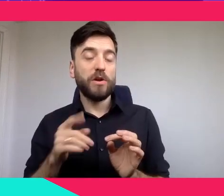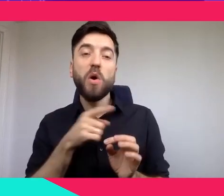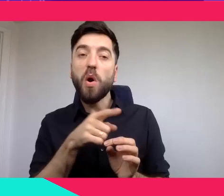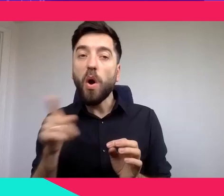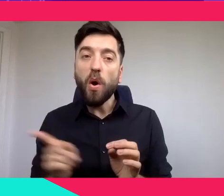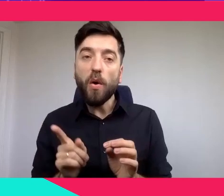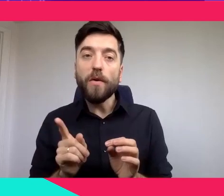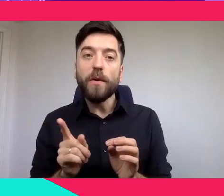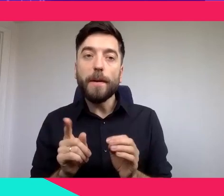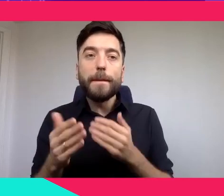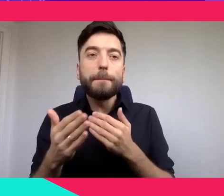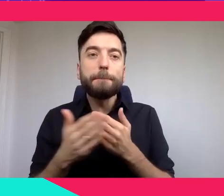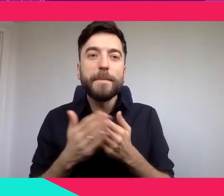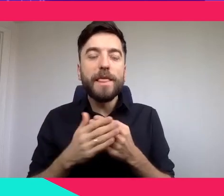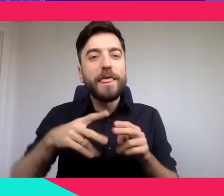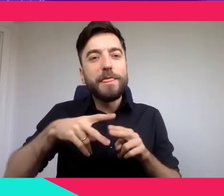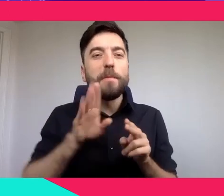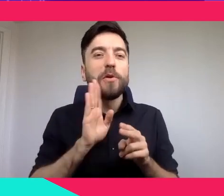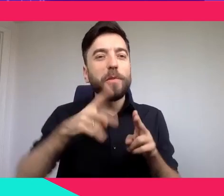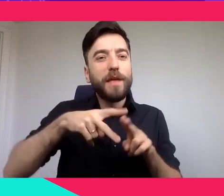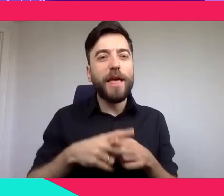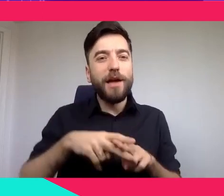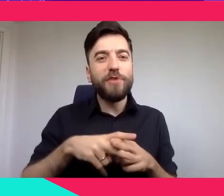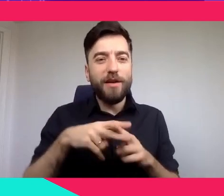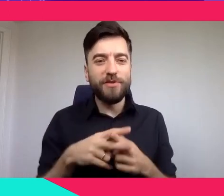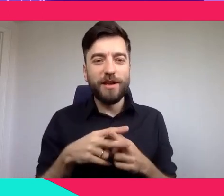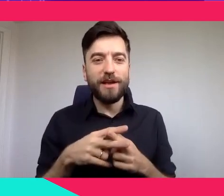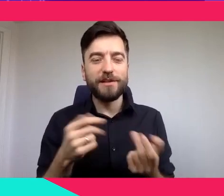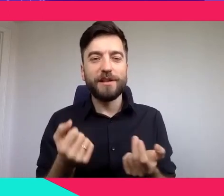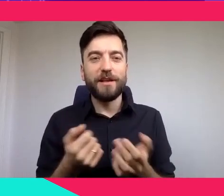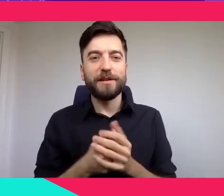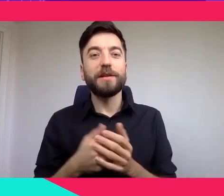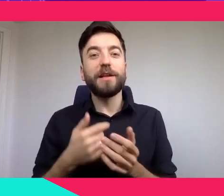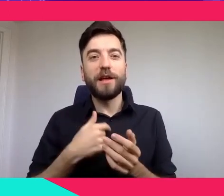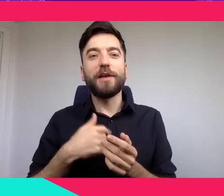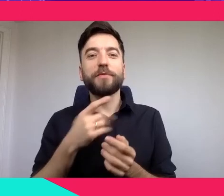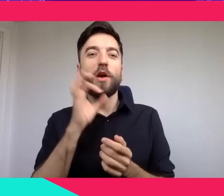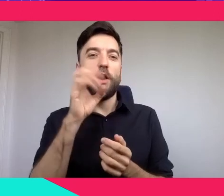You already introduced me, Alexandra, so I'll skip this slide